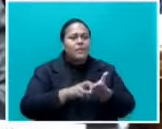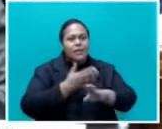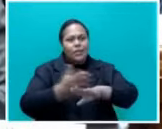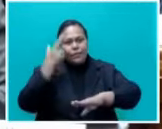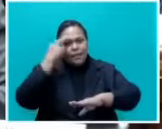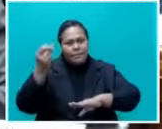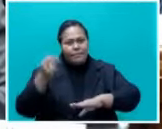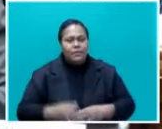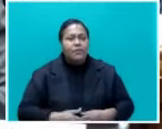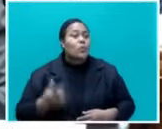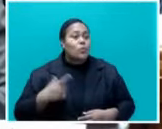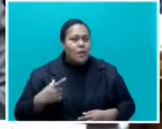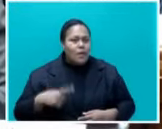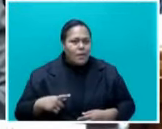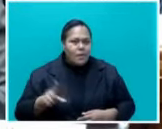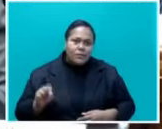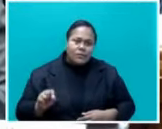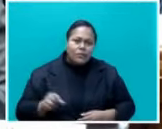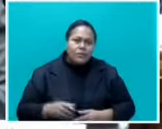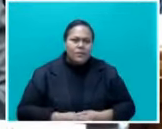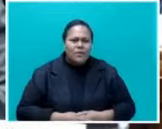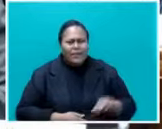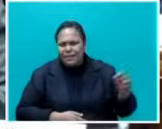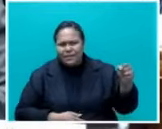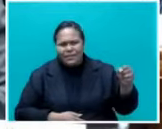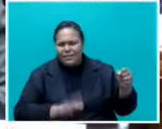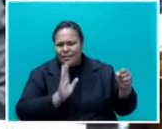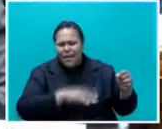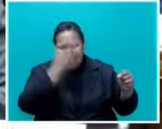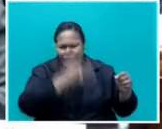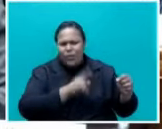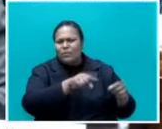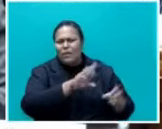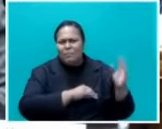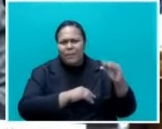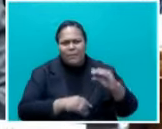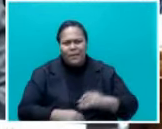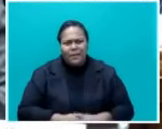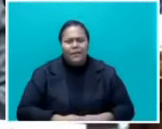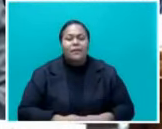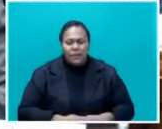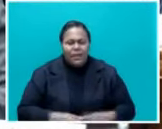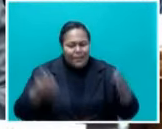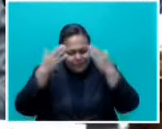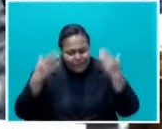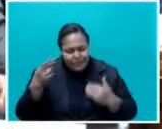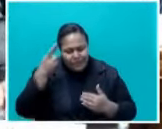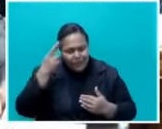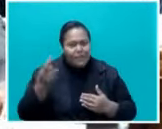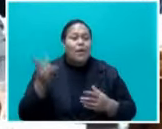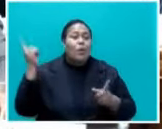the point, Mr. Speaker, sir, I don't know what you're on about. The point is, Mr. Speaker, sir. The point is, Mr. Speaker, sir,